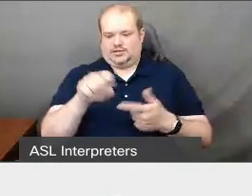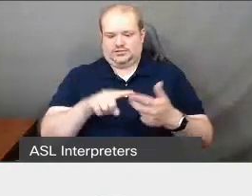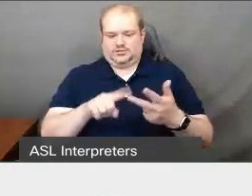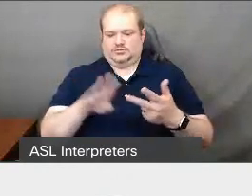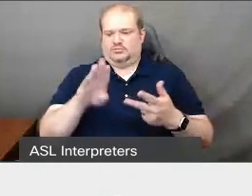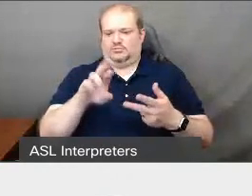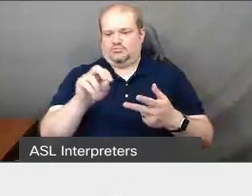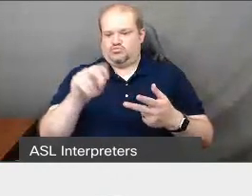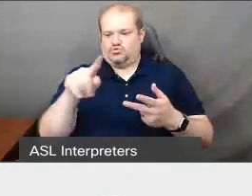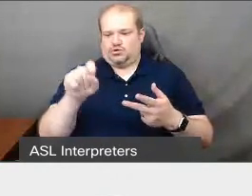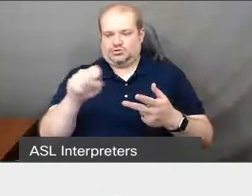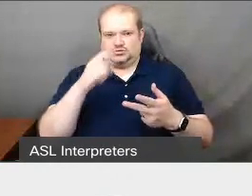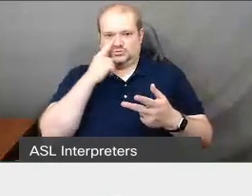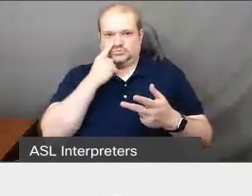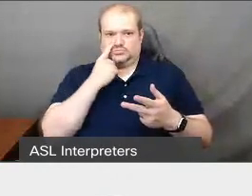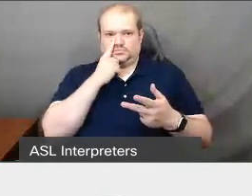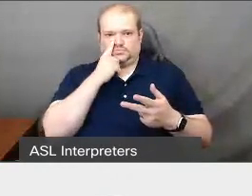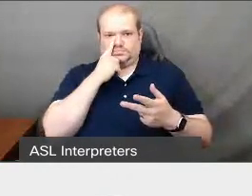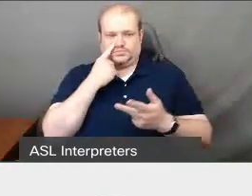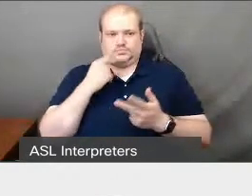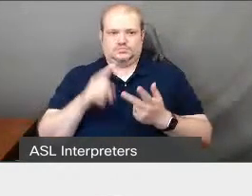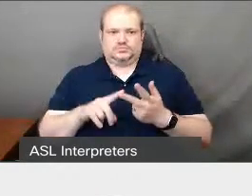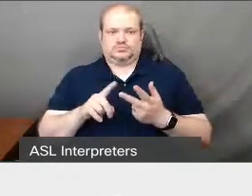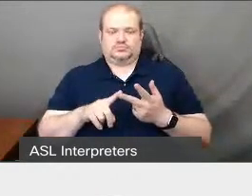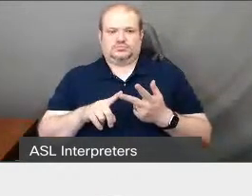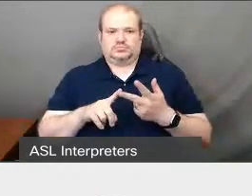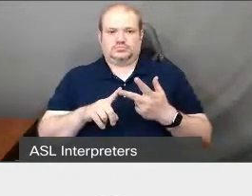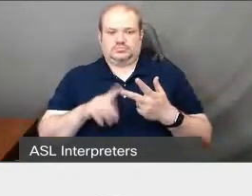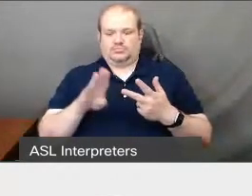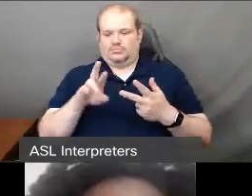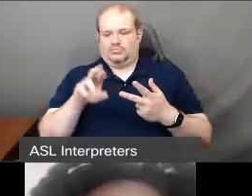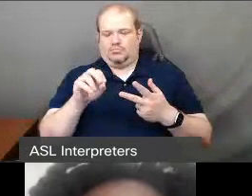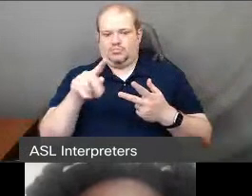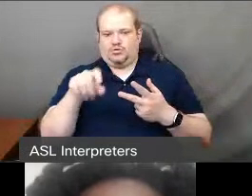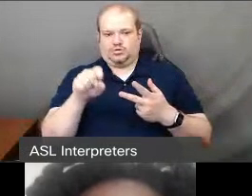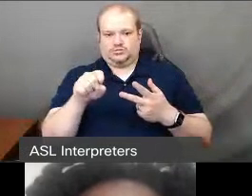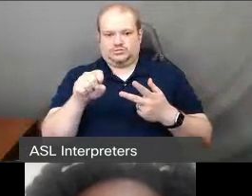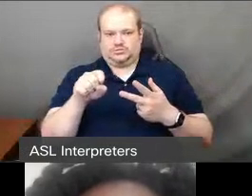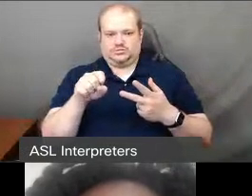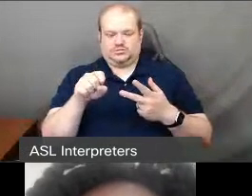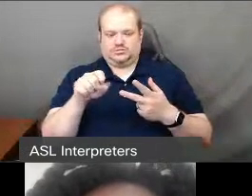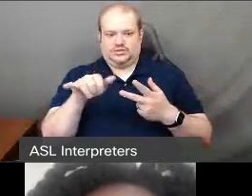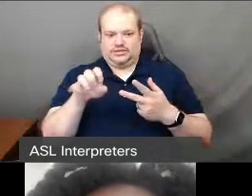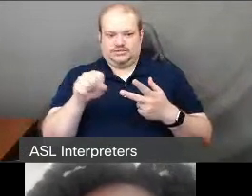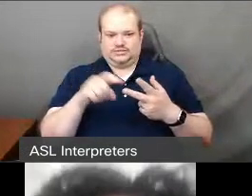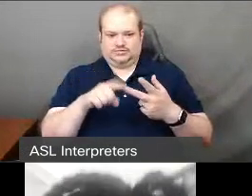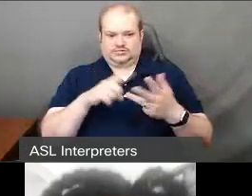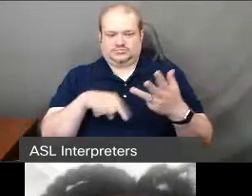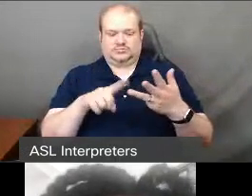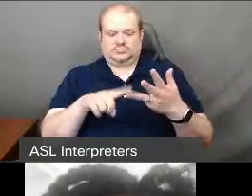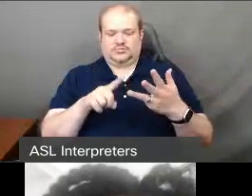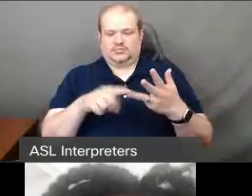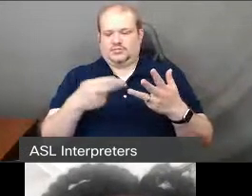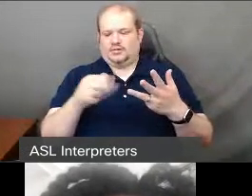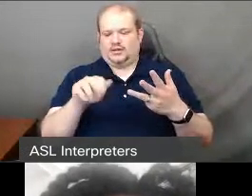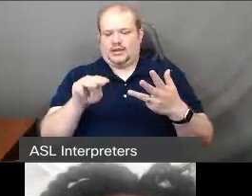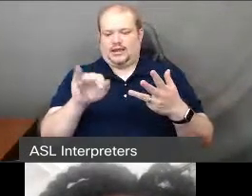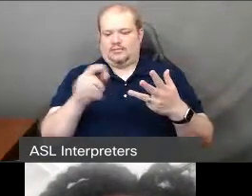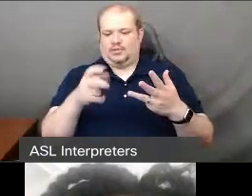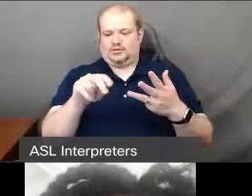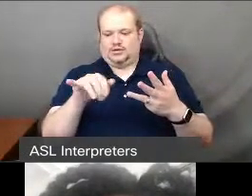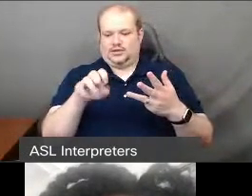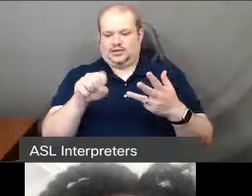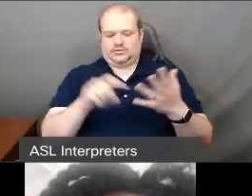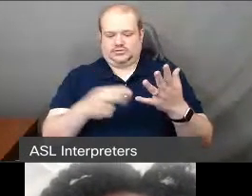Brooks. Brooks, Aye. Hamilton,